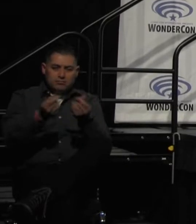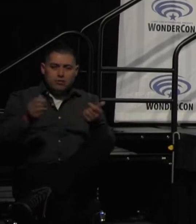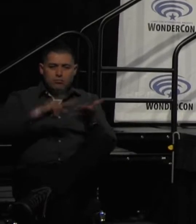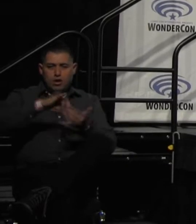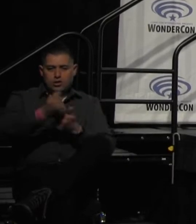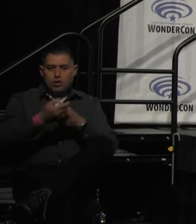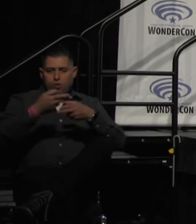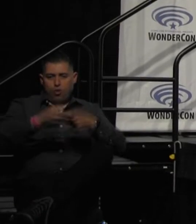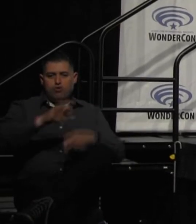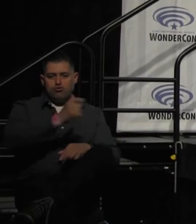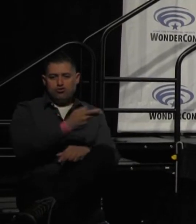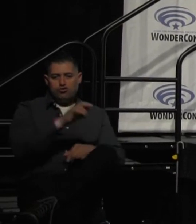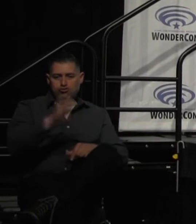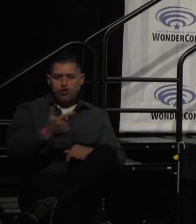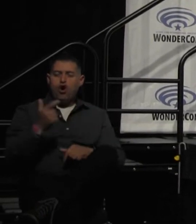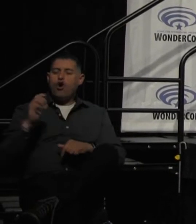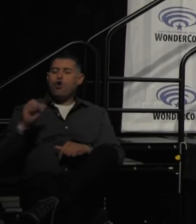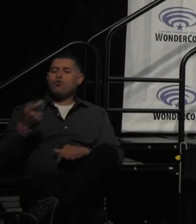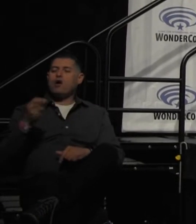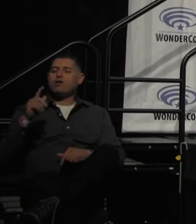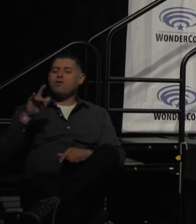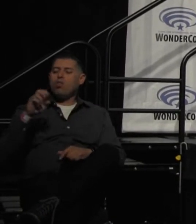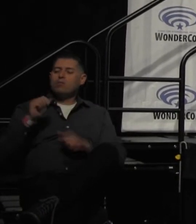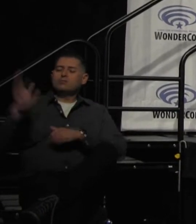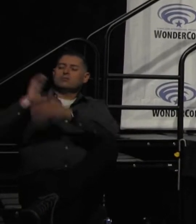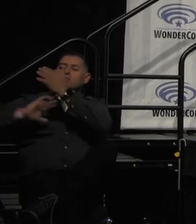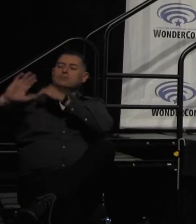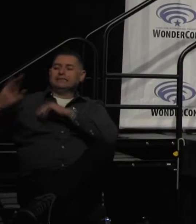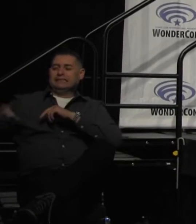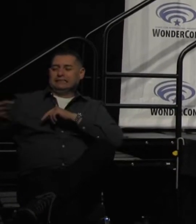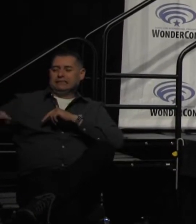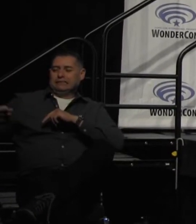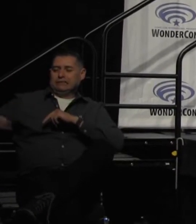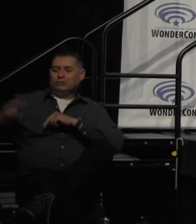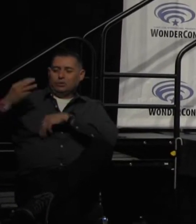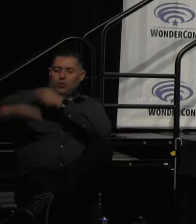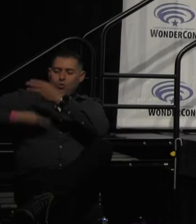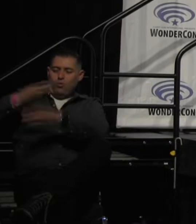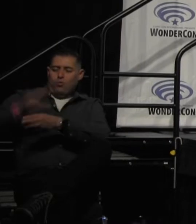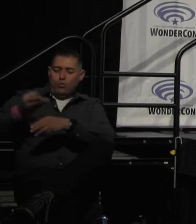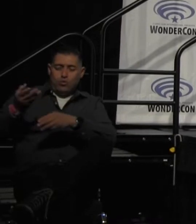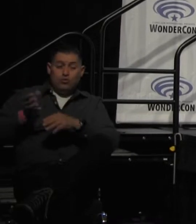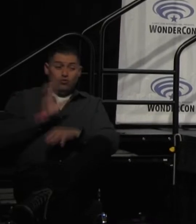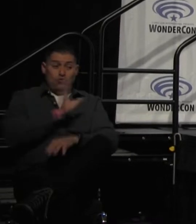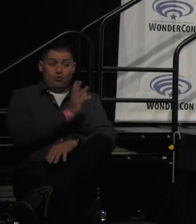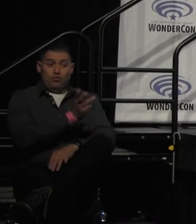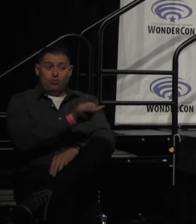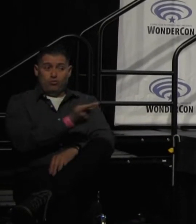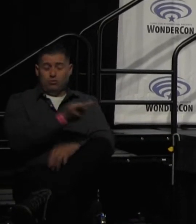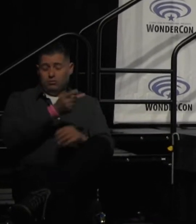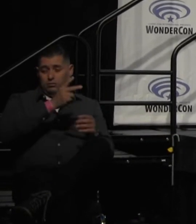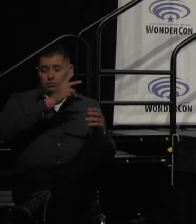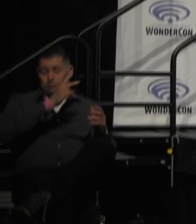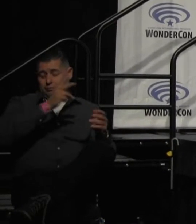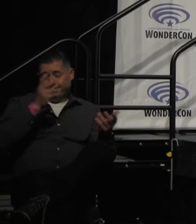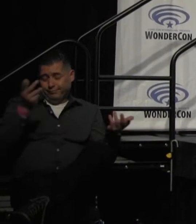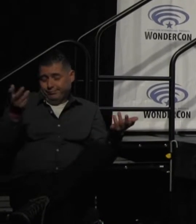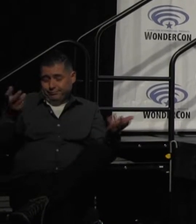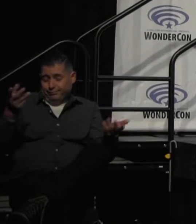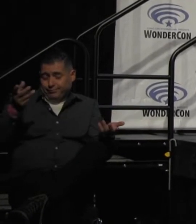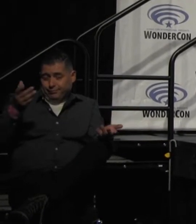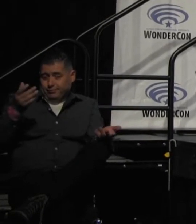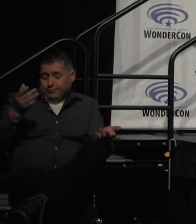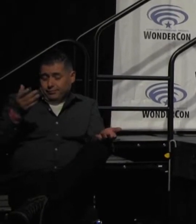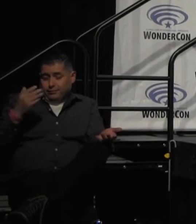them called Cheech and Chong Chronicles. And it's basically telling the history of the world through the eyes of potheads and